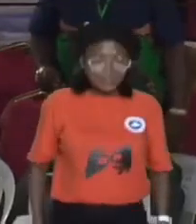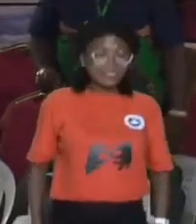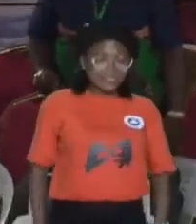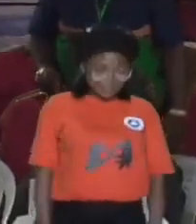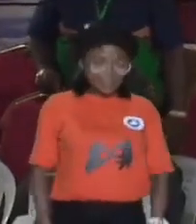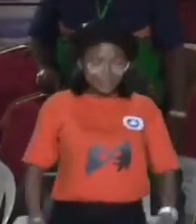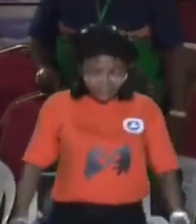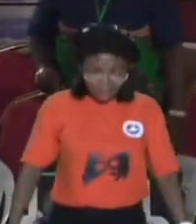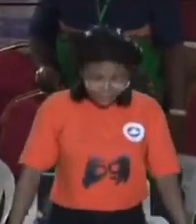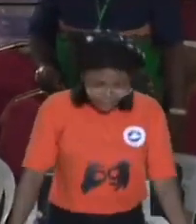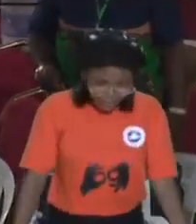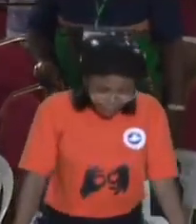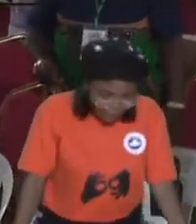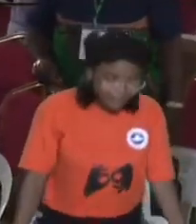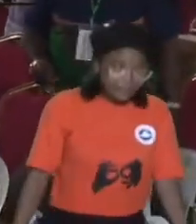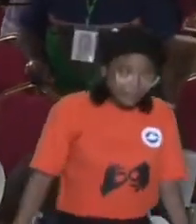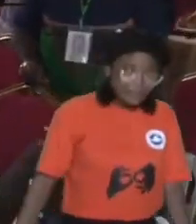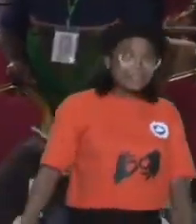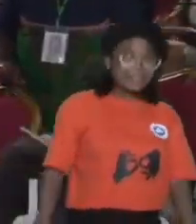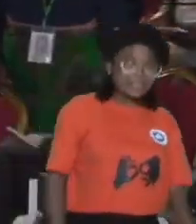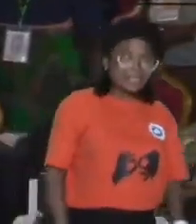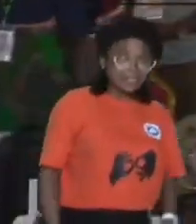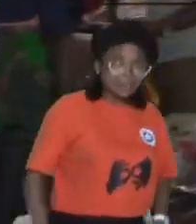How many of you are praying this prayer?